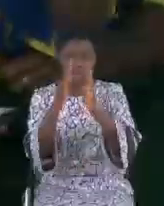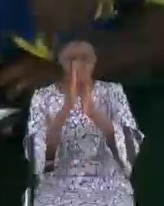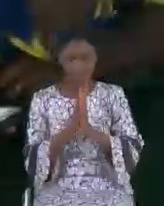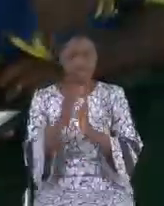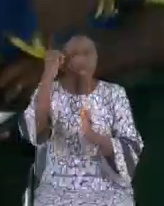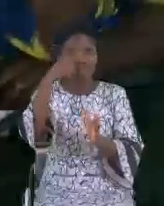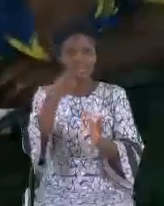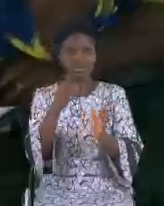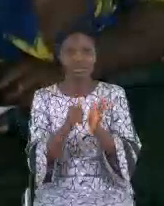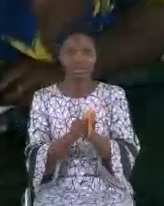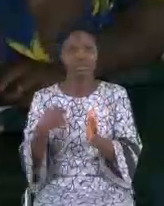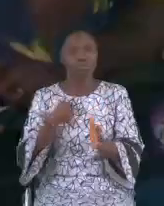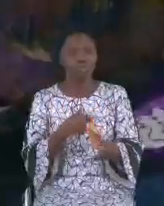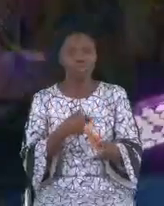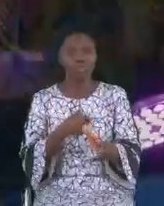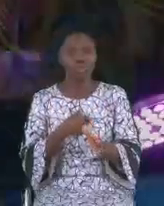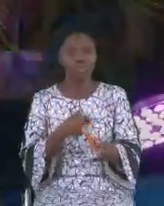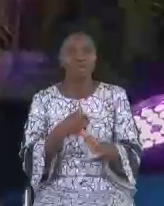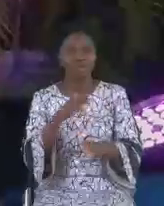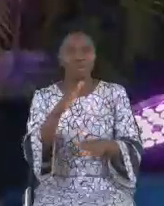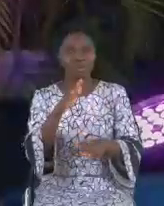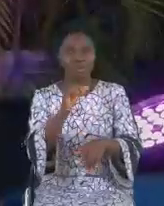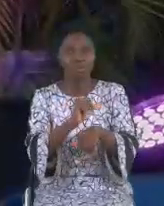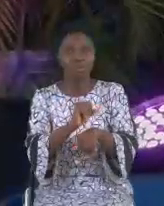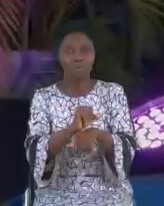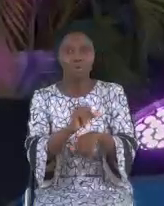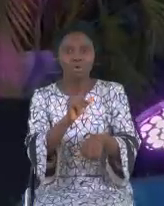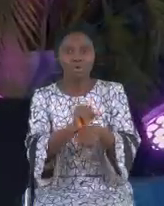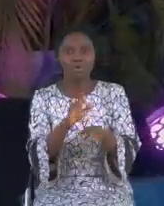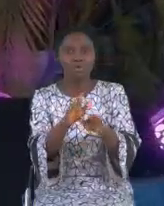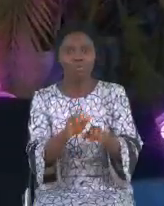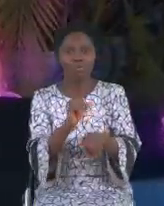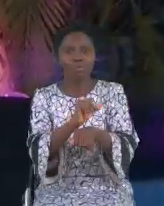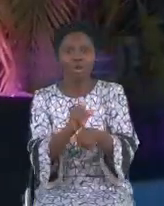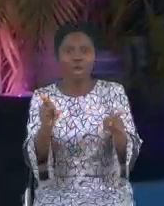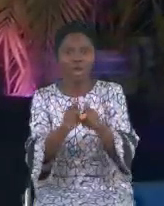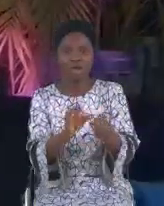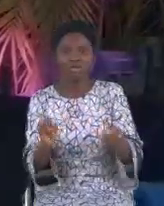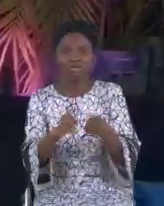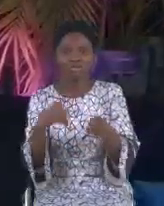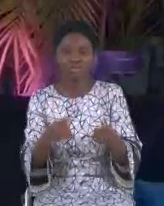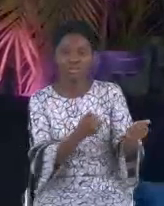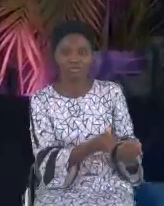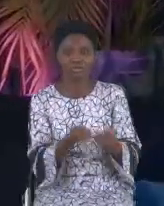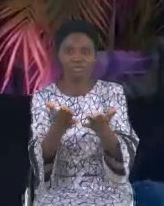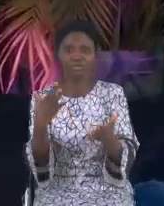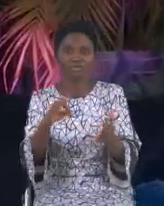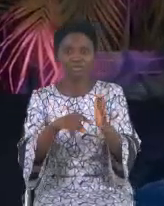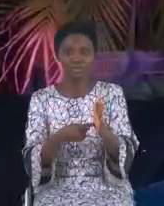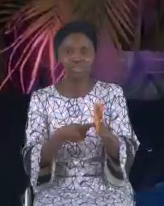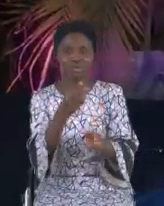walk according to the course of this world, according to the prince of the power of the